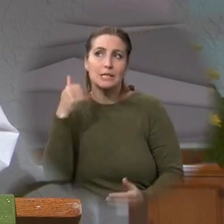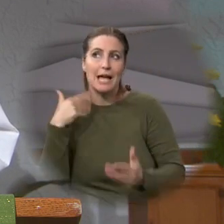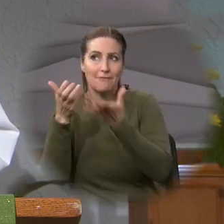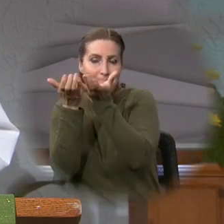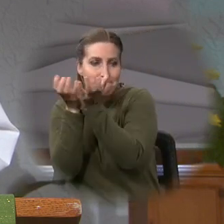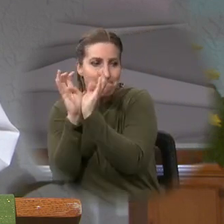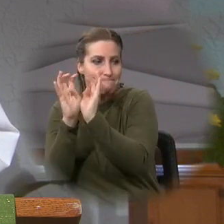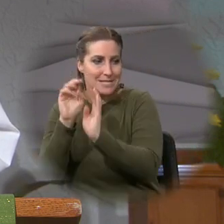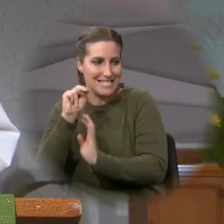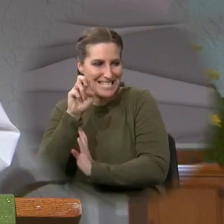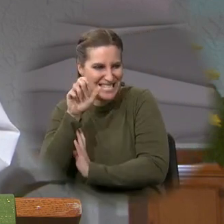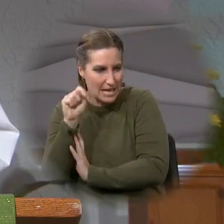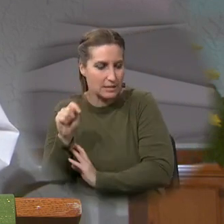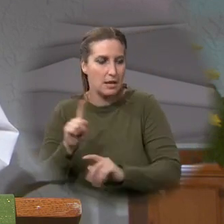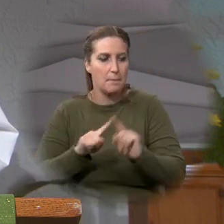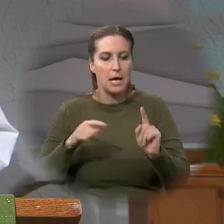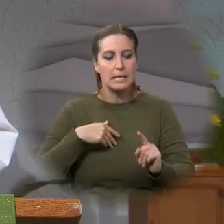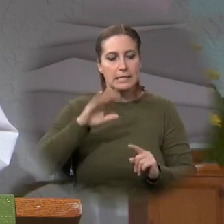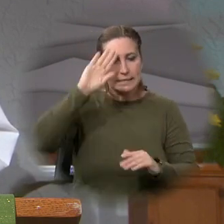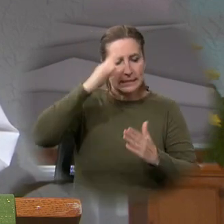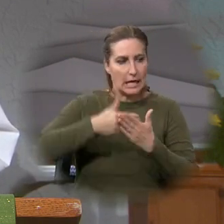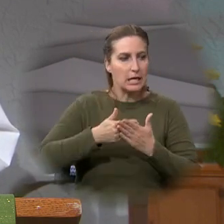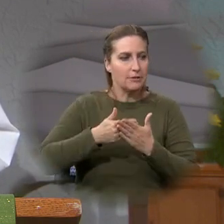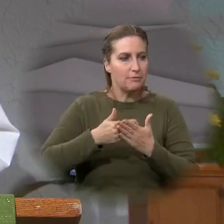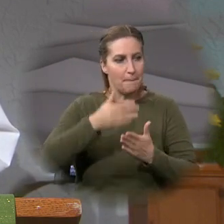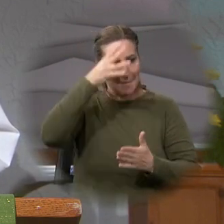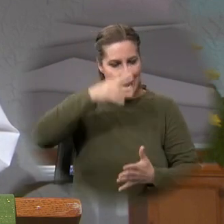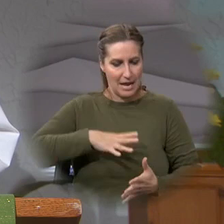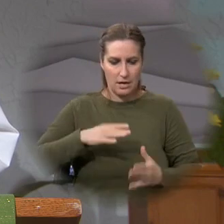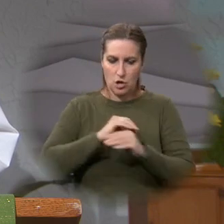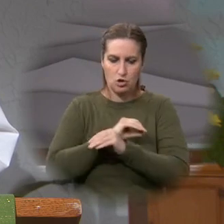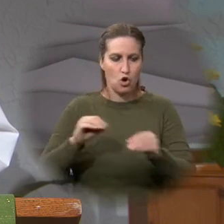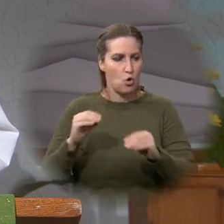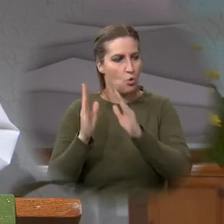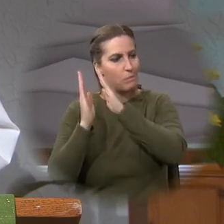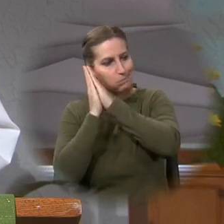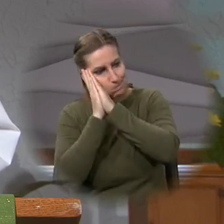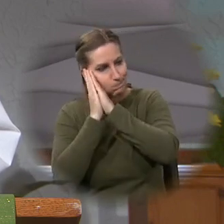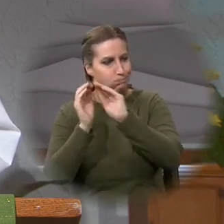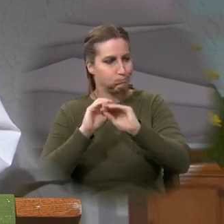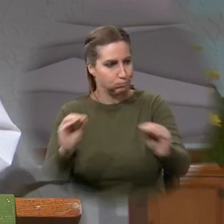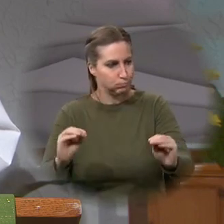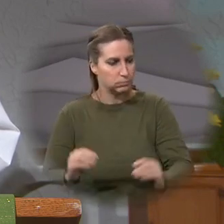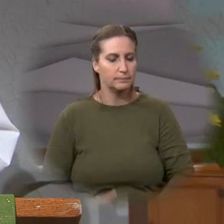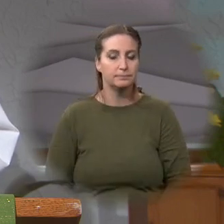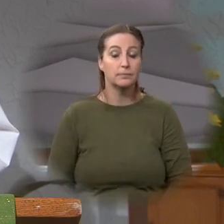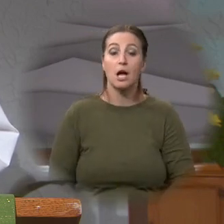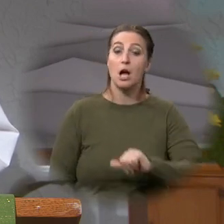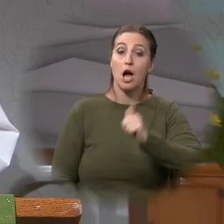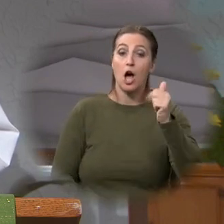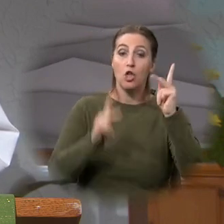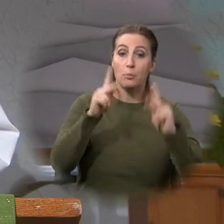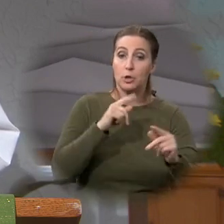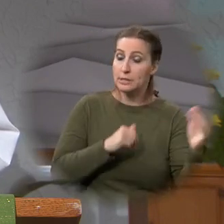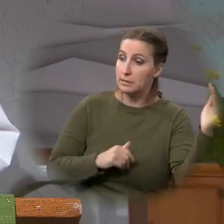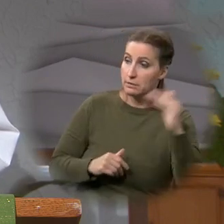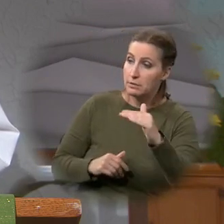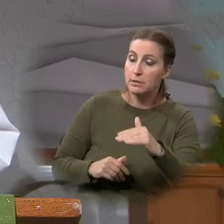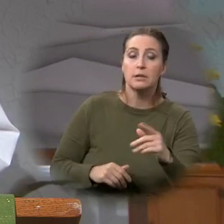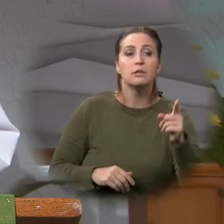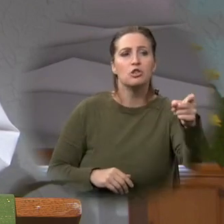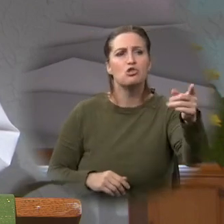nests, but the Son of Man has nowhere to rest his head." And to another one, he said, "Follow